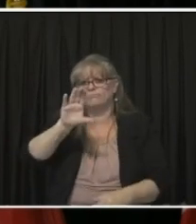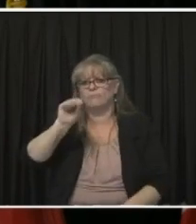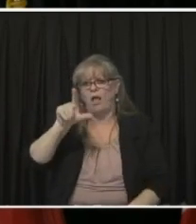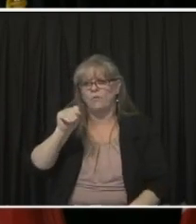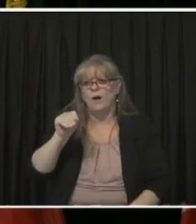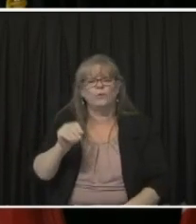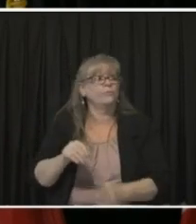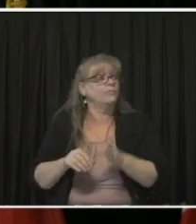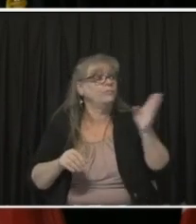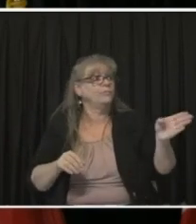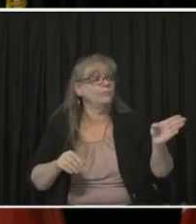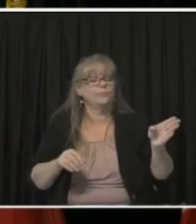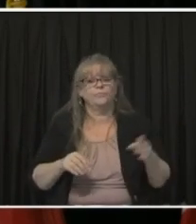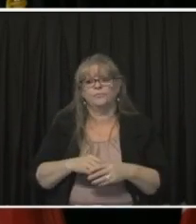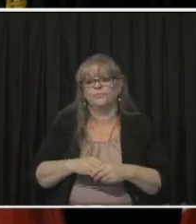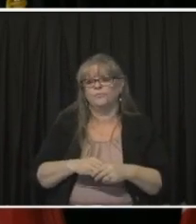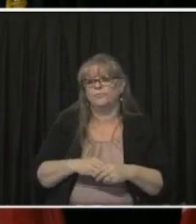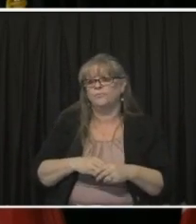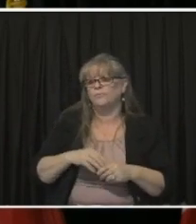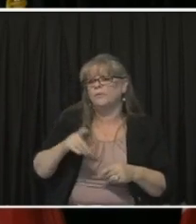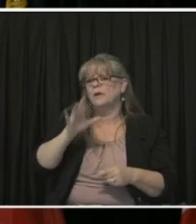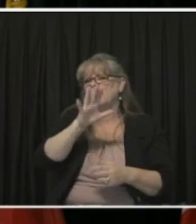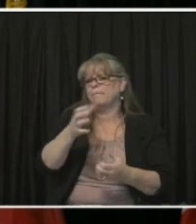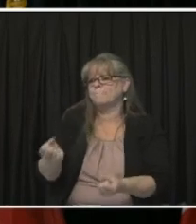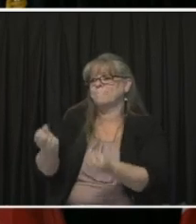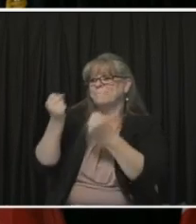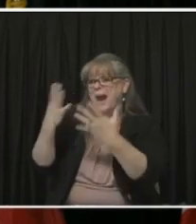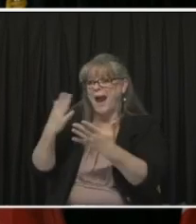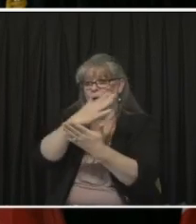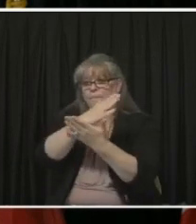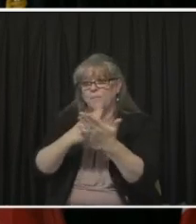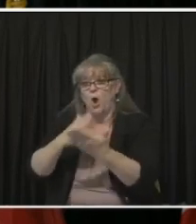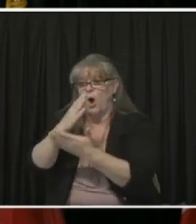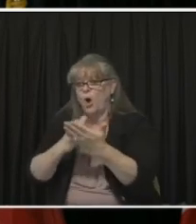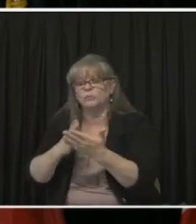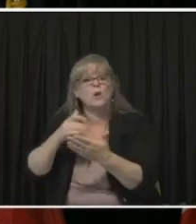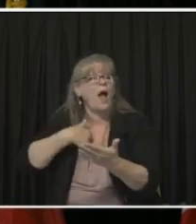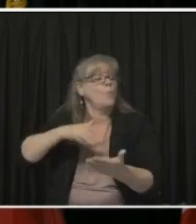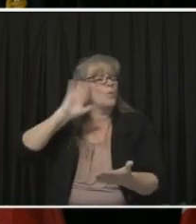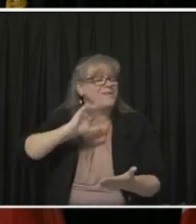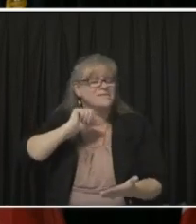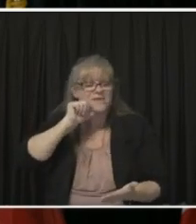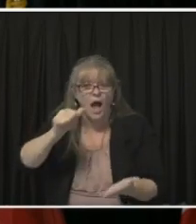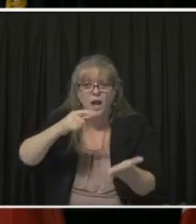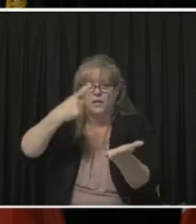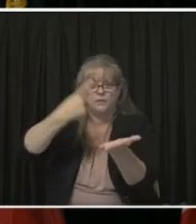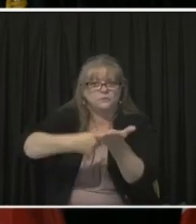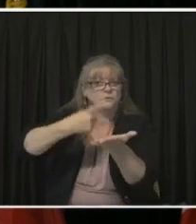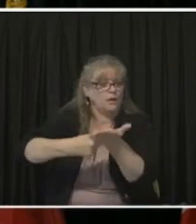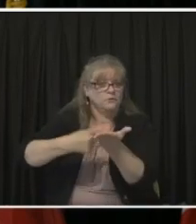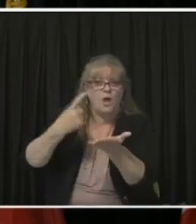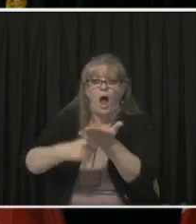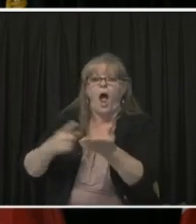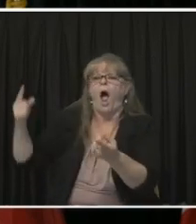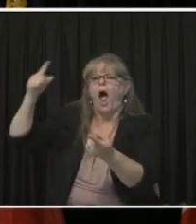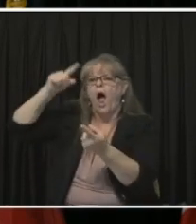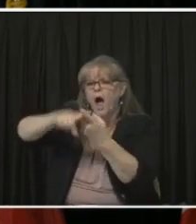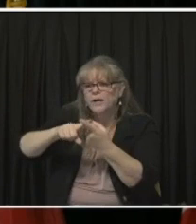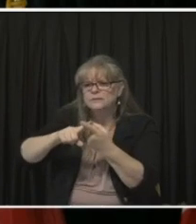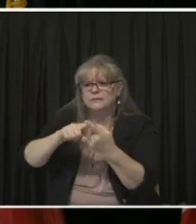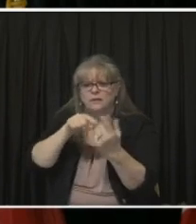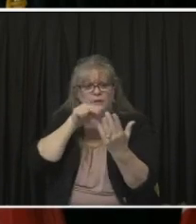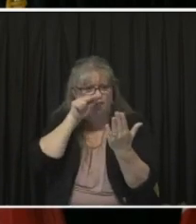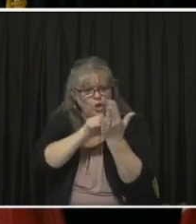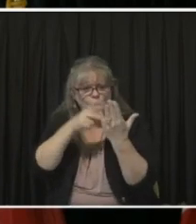practice not to talk about individual ones until we actually know what's on the ballot. I've never been shy to share my opinion